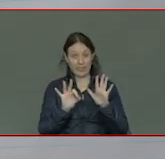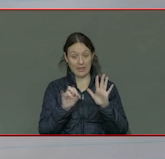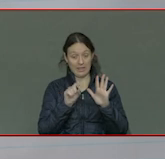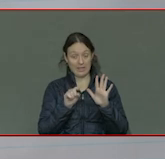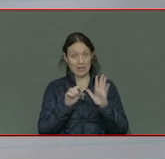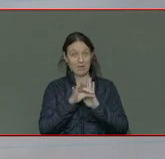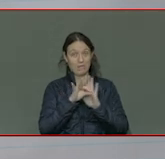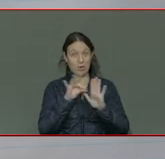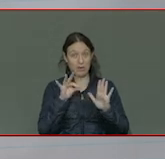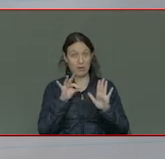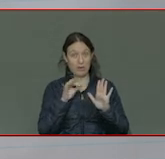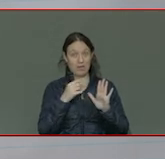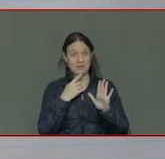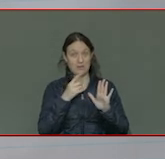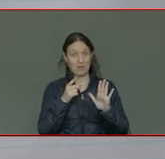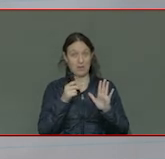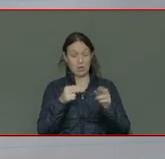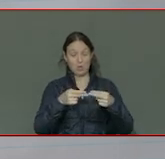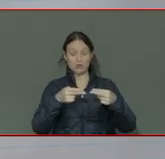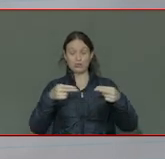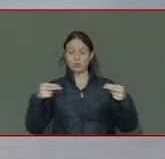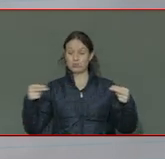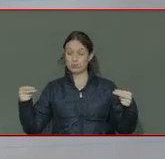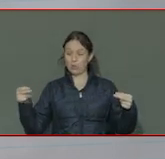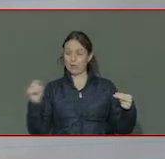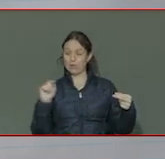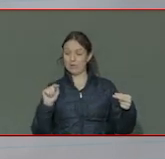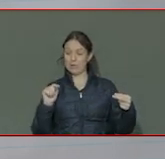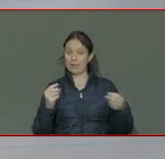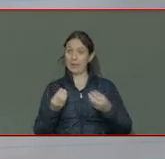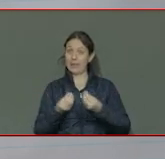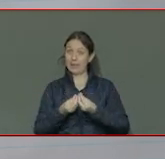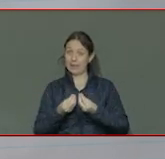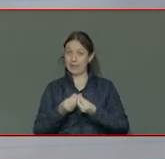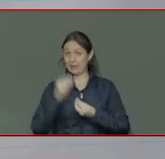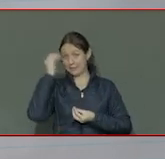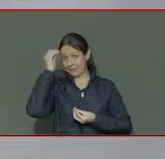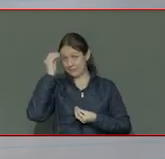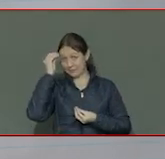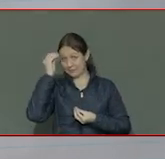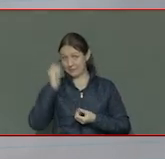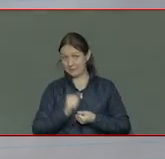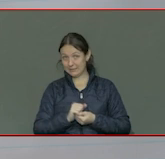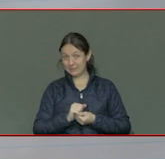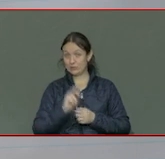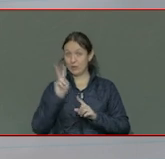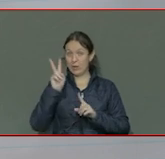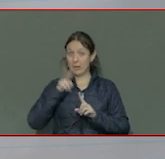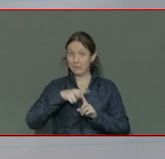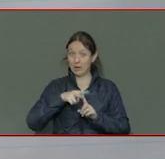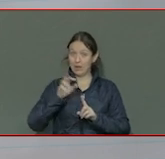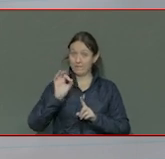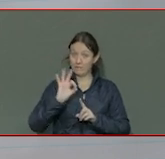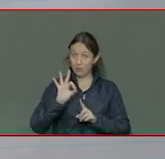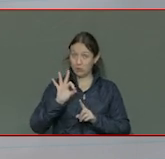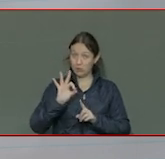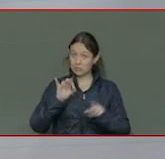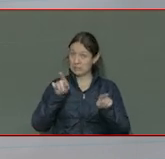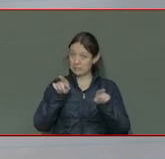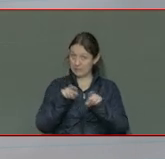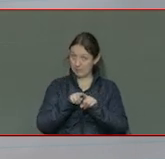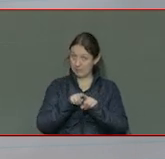the horizontal component of my applied force. So the applied force stayed the same,